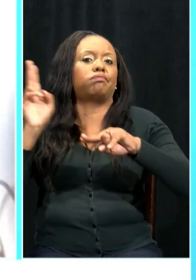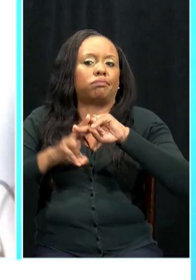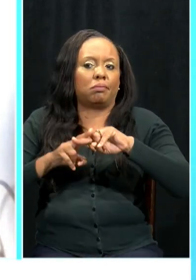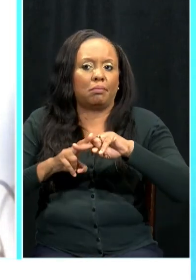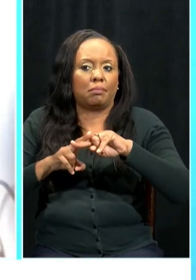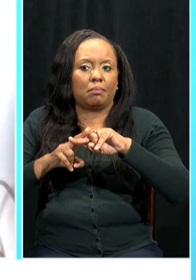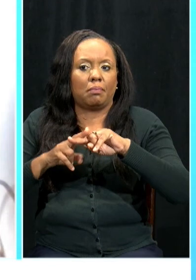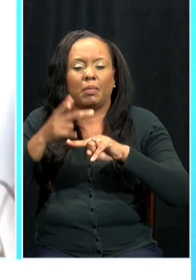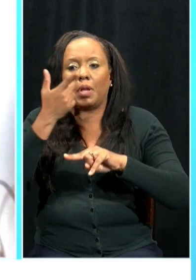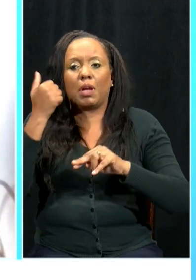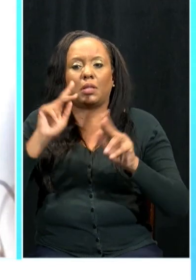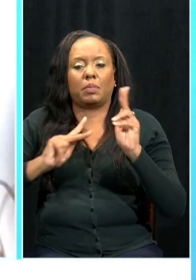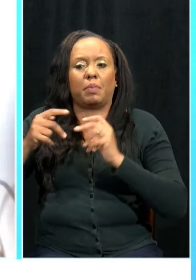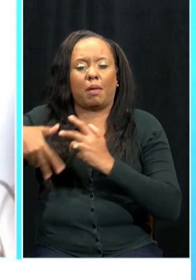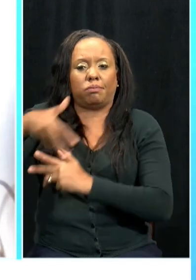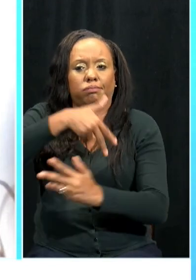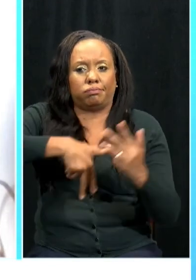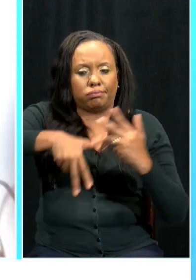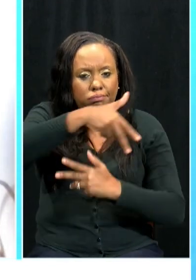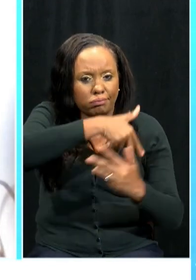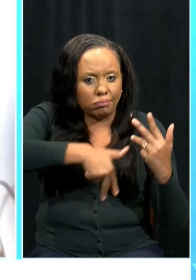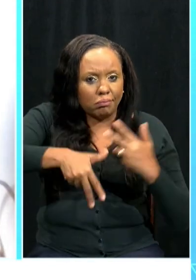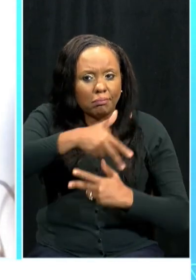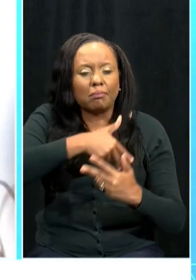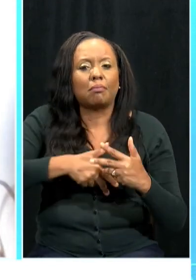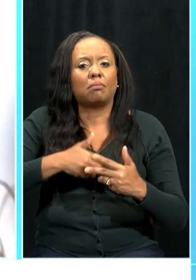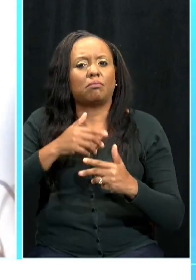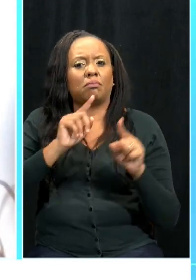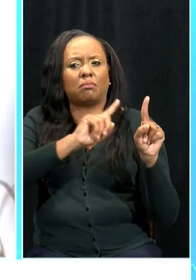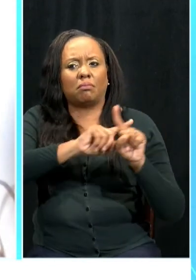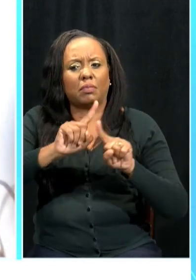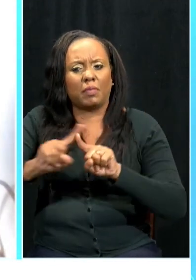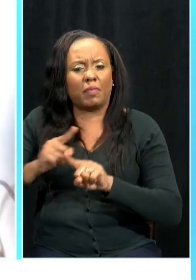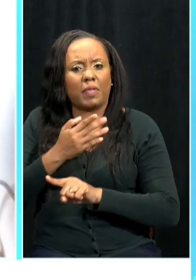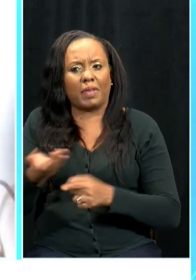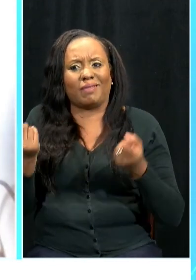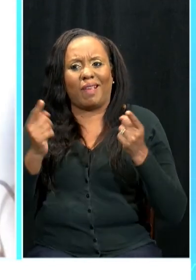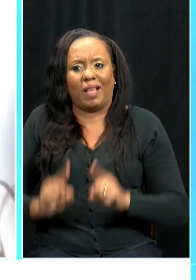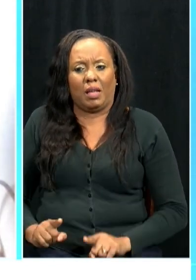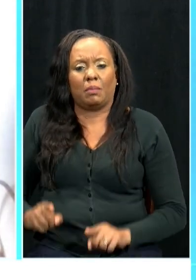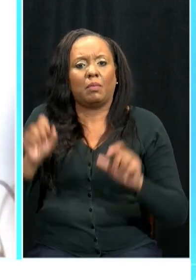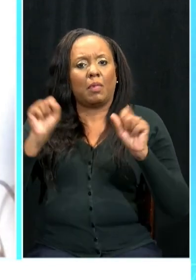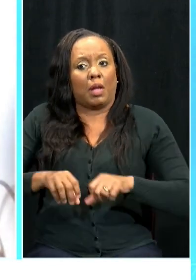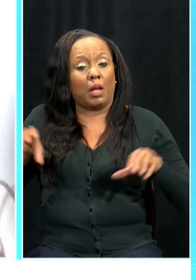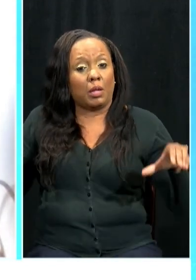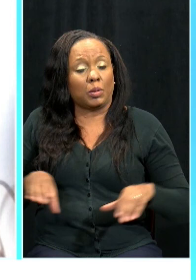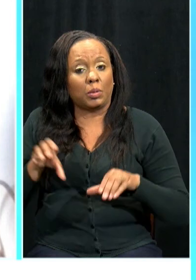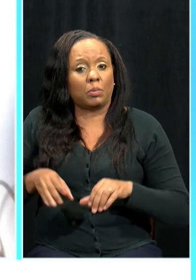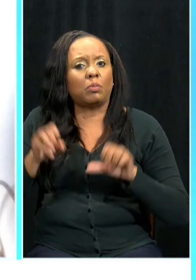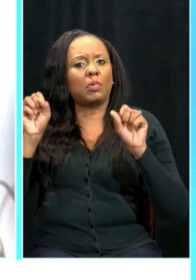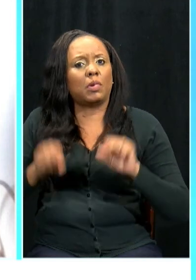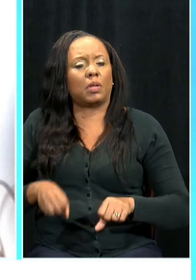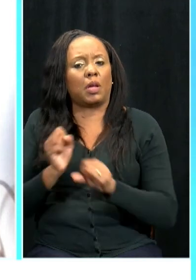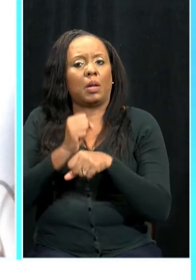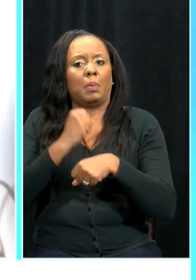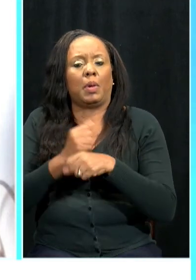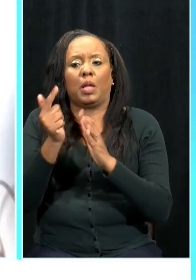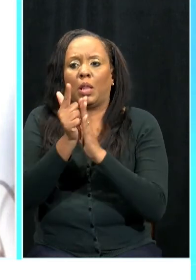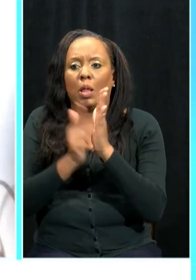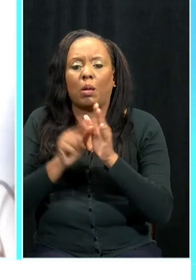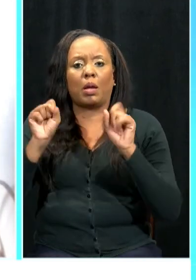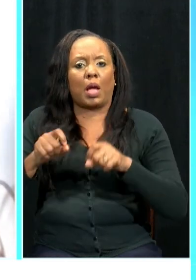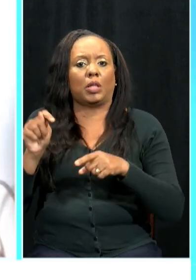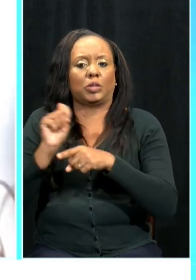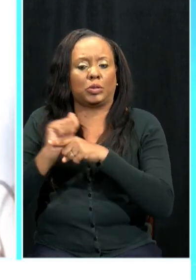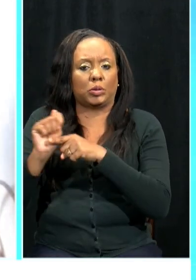be isolated. We have all sorts of things that we can do, and we can make the legislative changes. We can train people. We have all